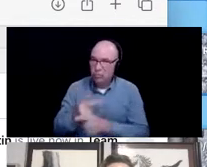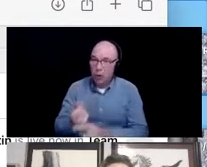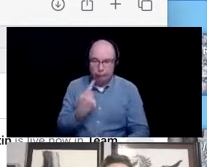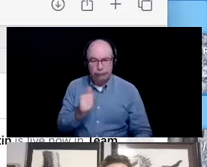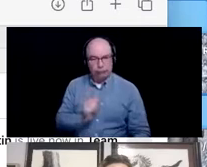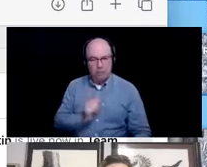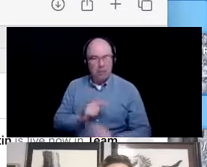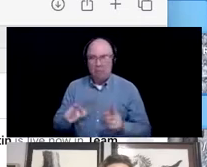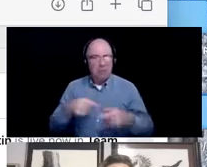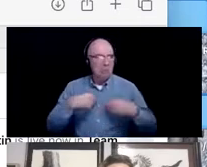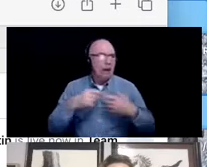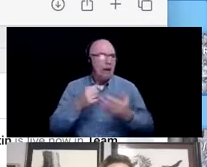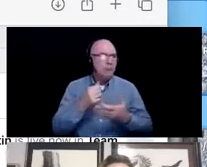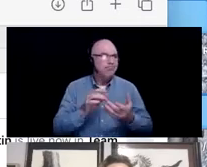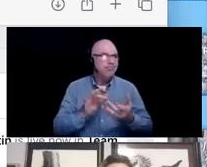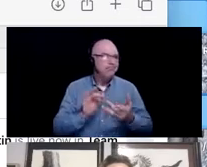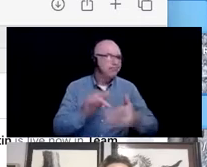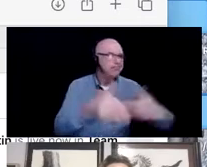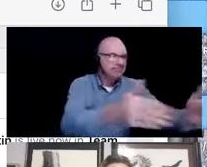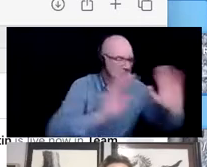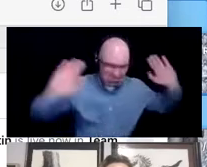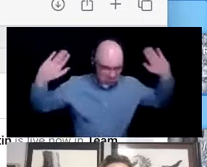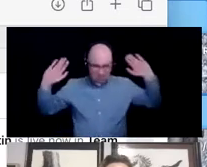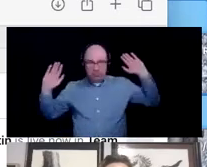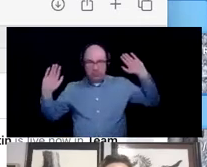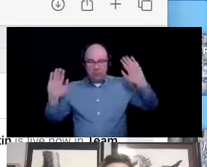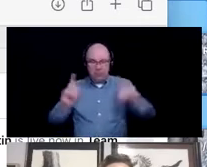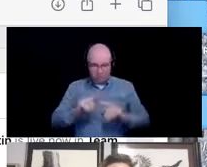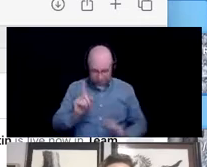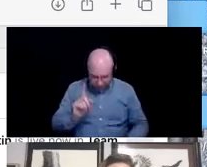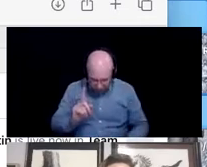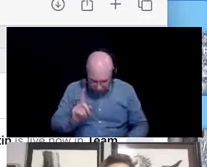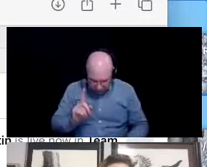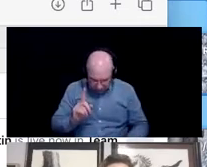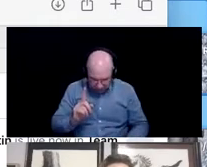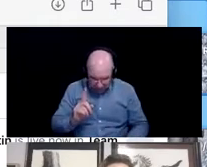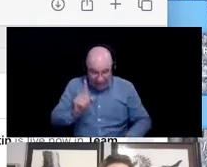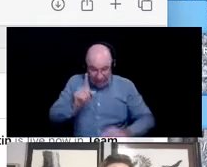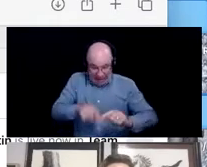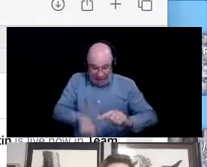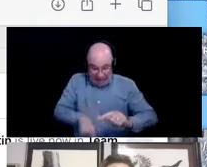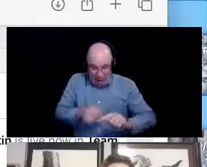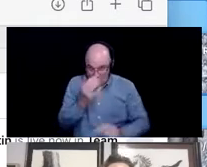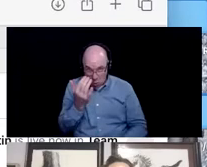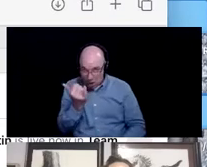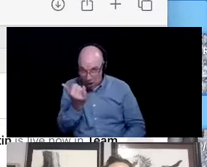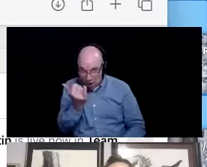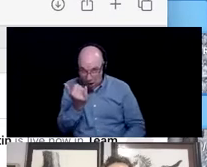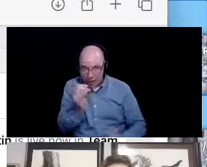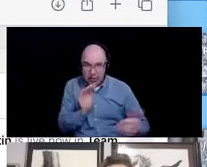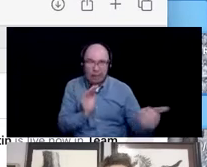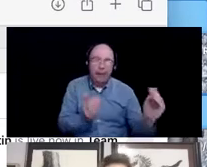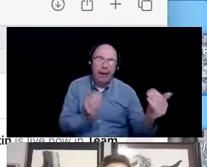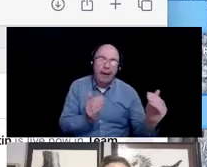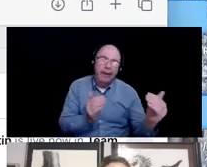I can't do this business, And the only reason I thought I can't was because I was comparing to somebody else's